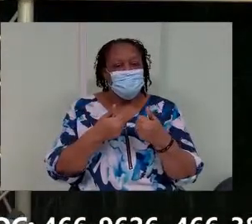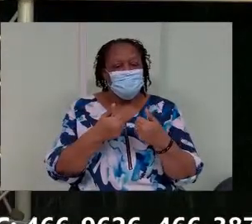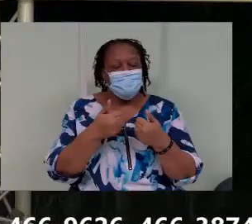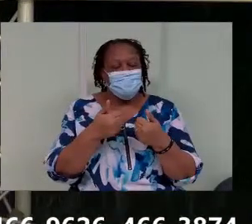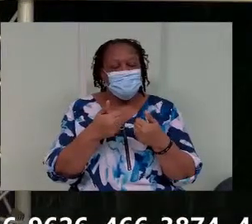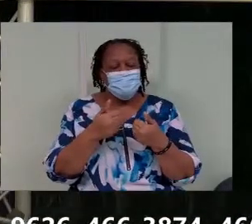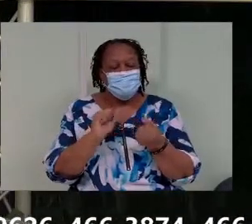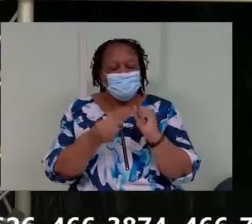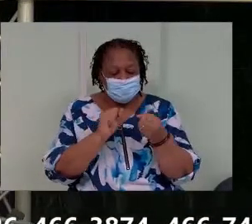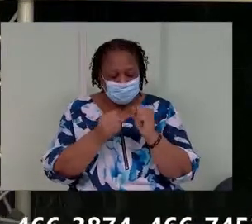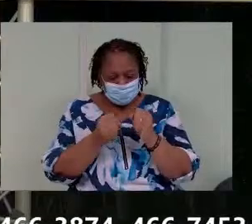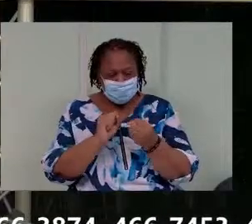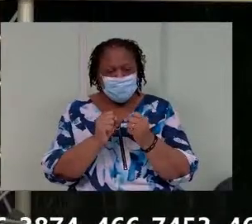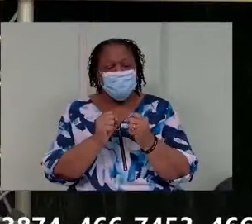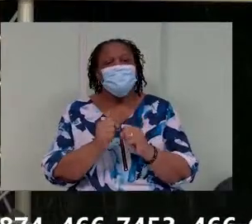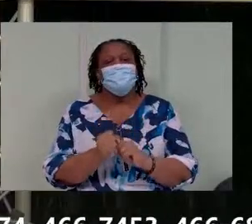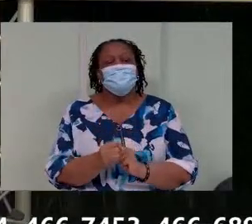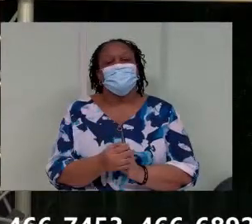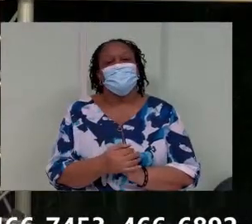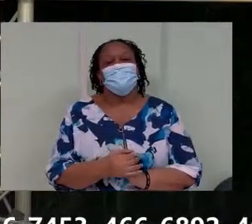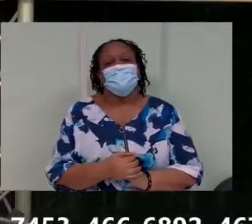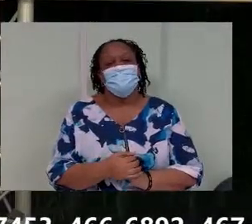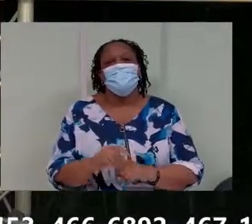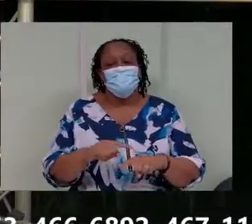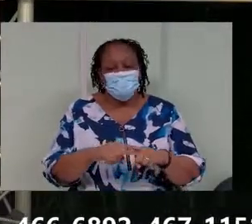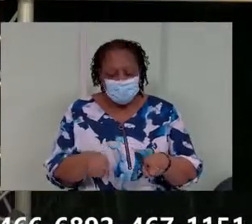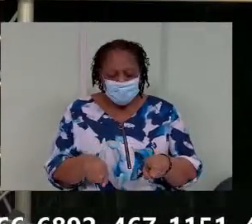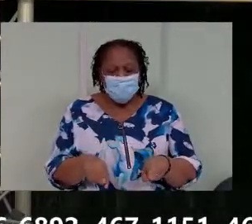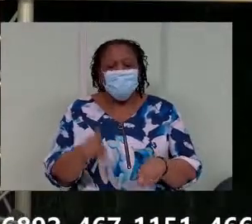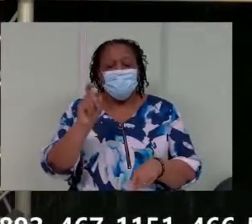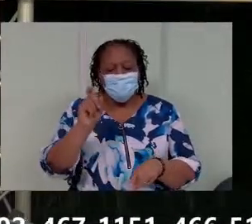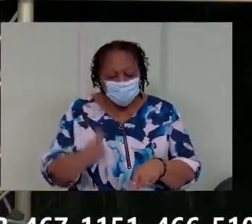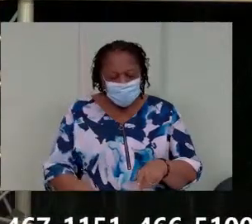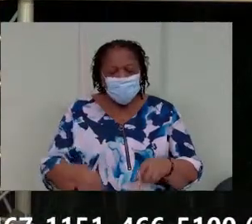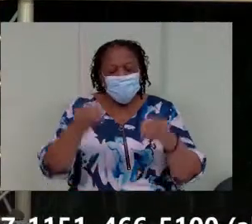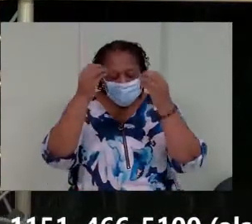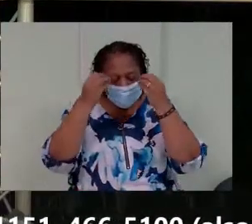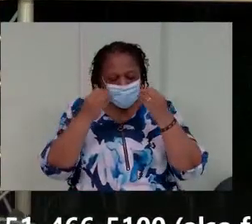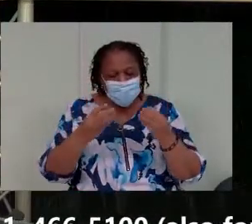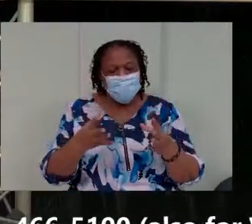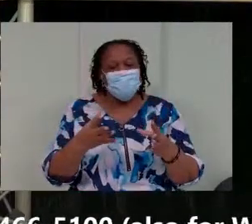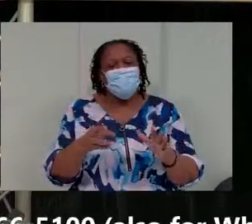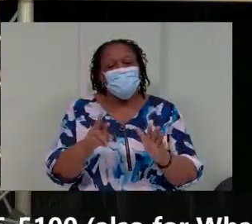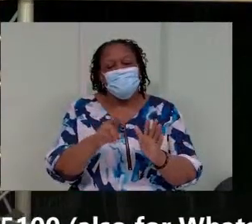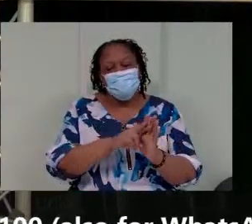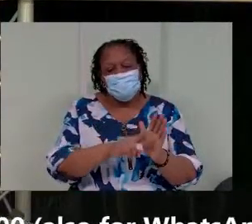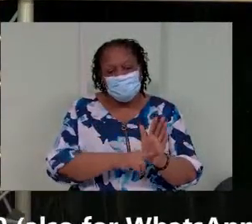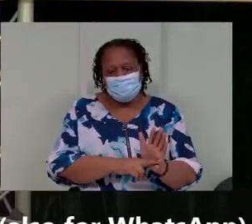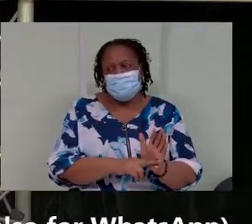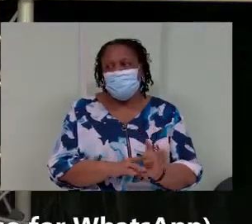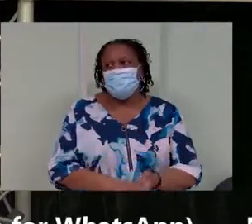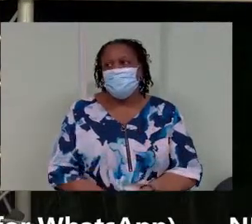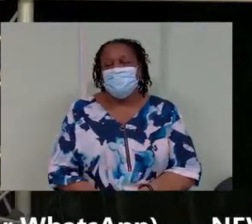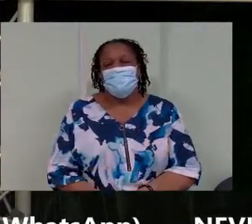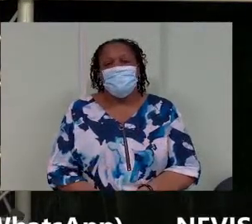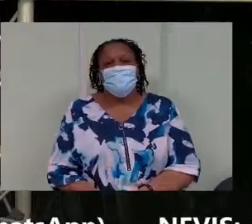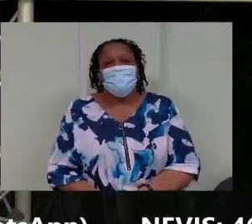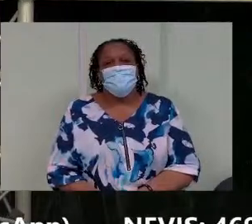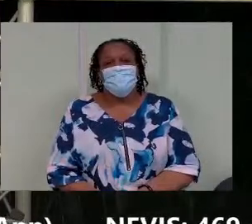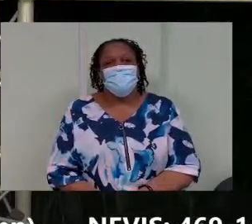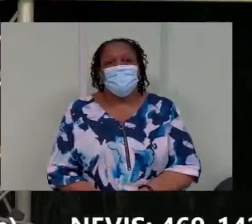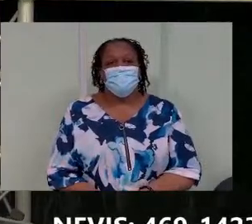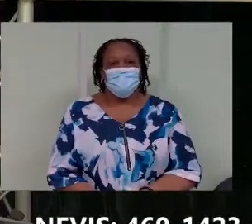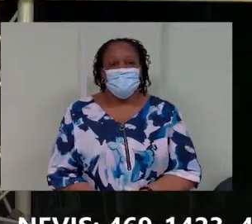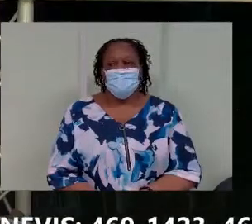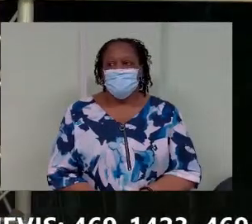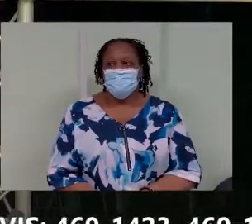events. Clubs or management teams must apply to the Ministry of Sports for permission to host these events, and